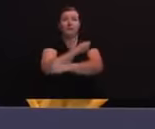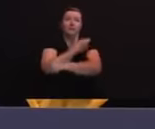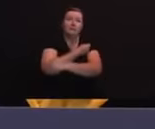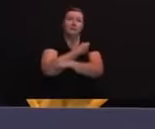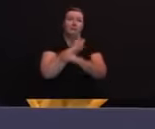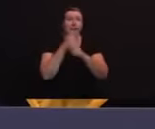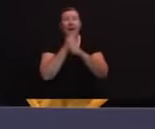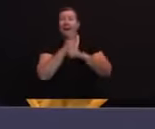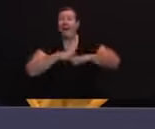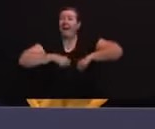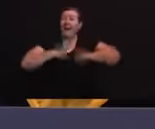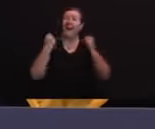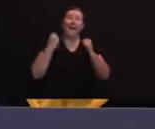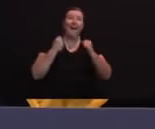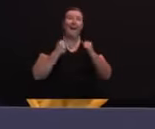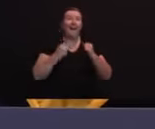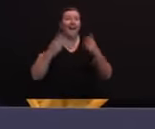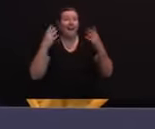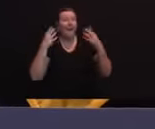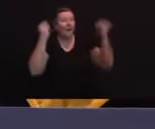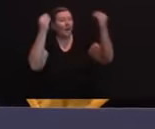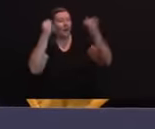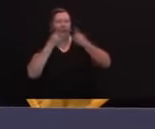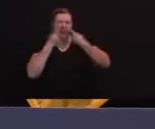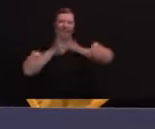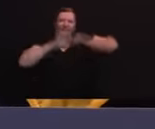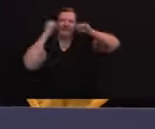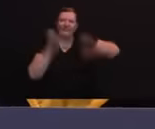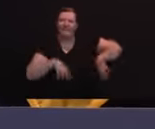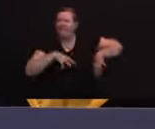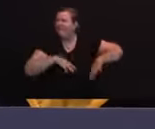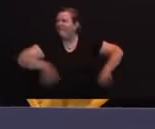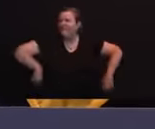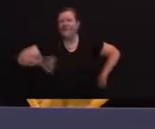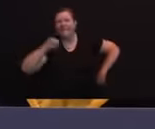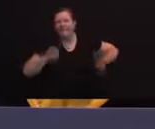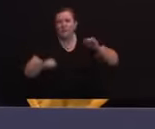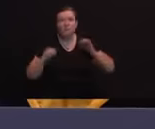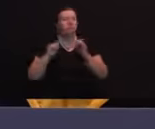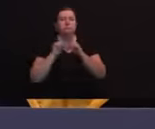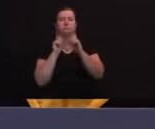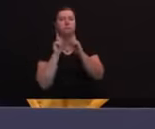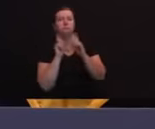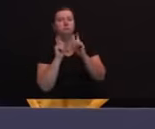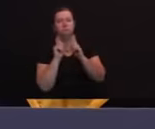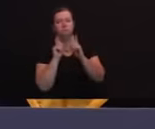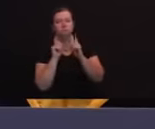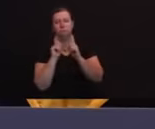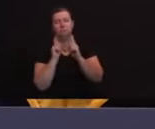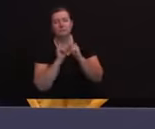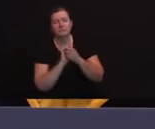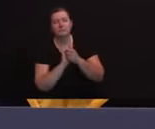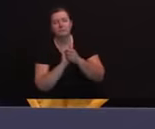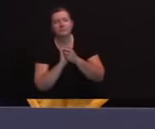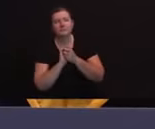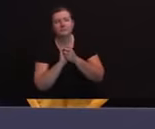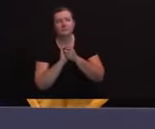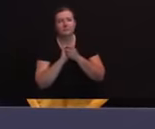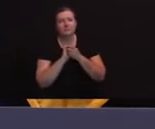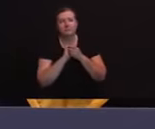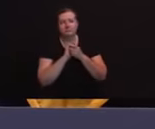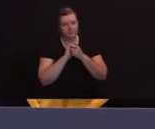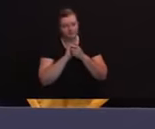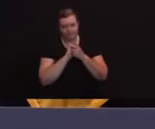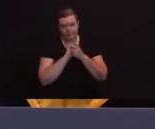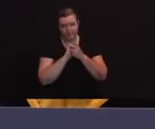let their hair down. Right, Tina? I mean, you still have to, the social distancing, the being smart about how you, common sense behavior is still going to be with